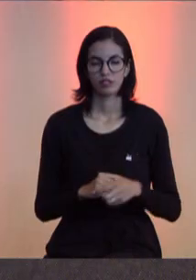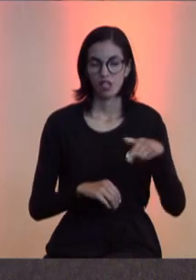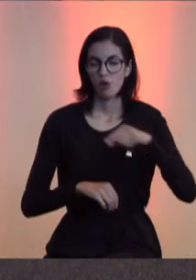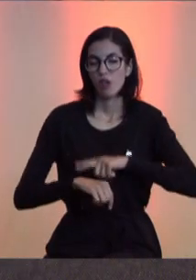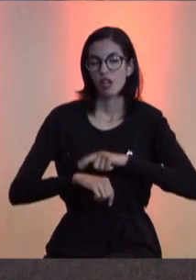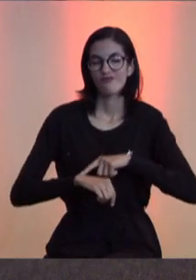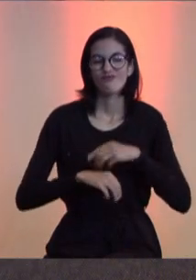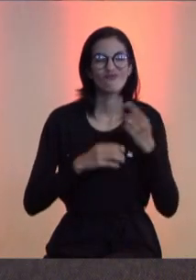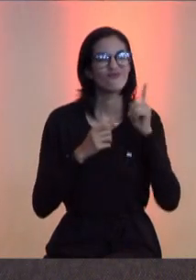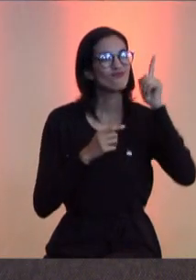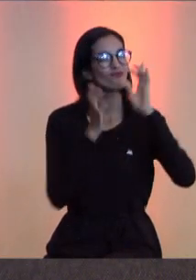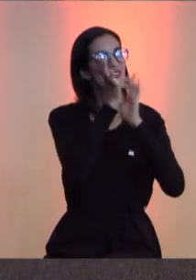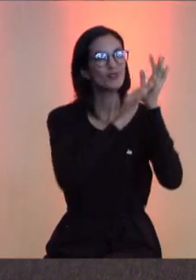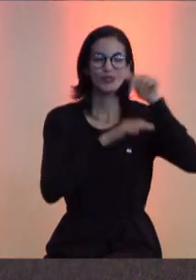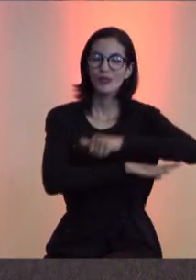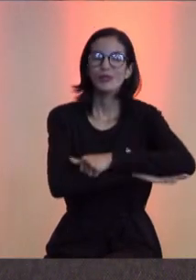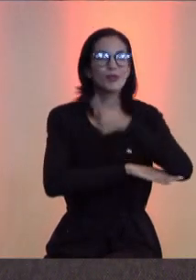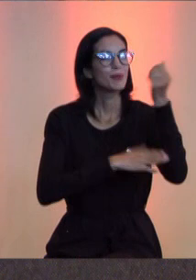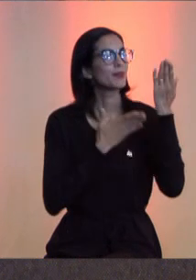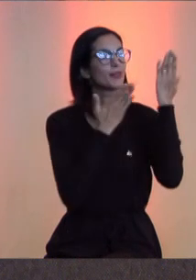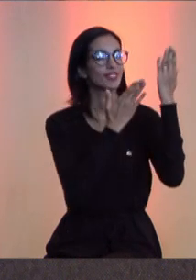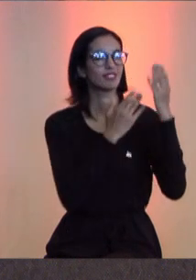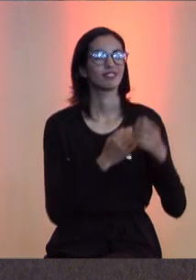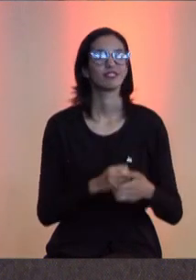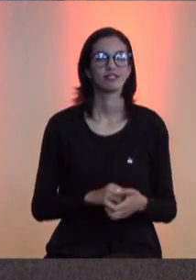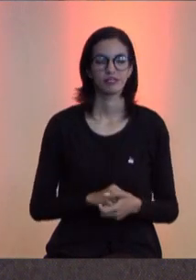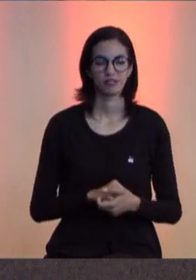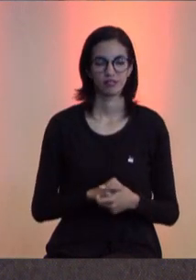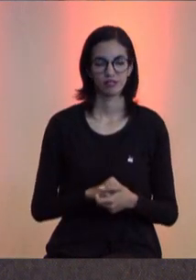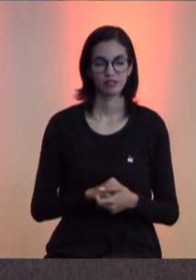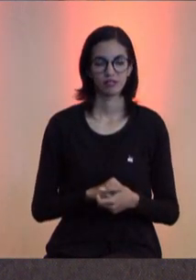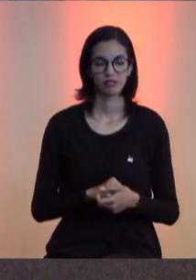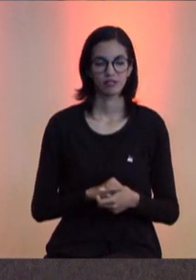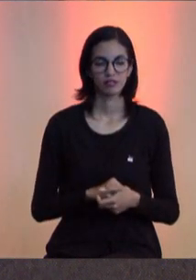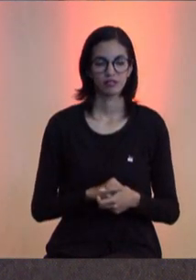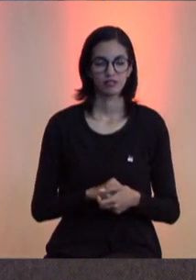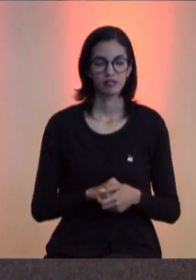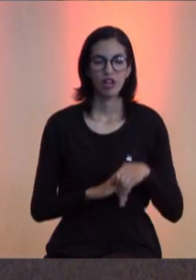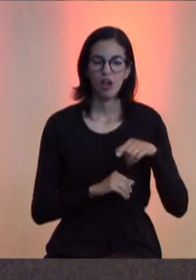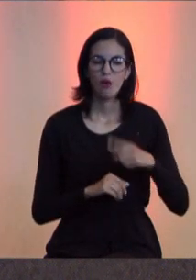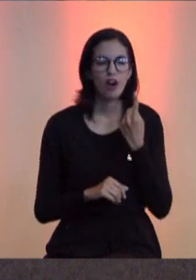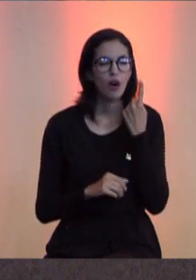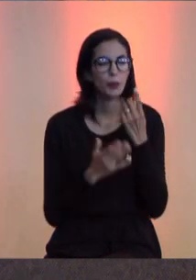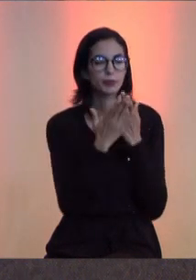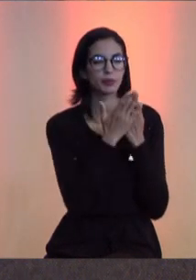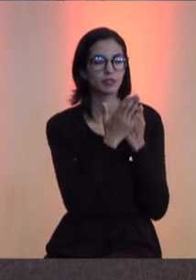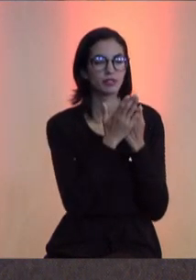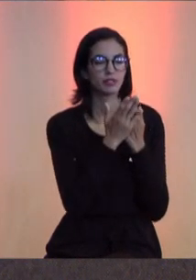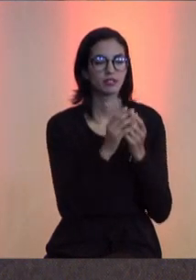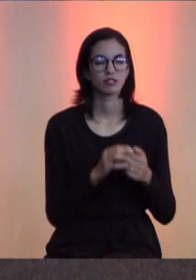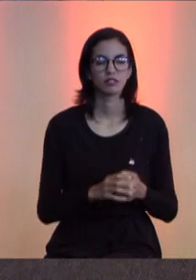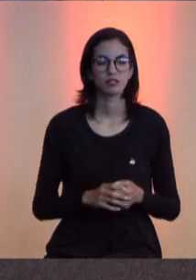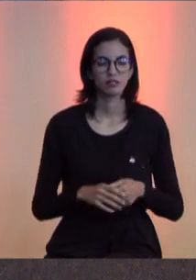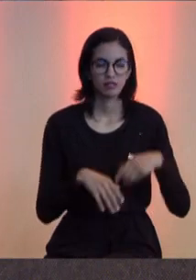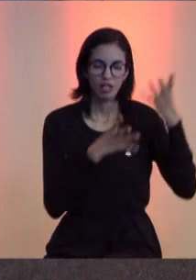de glorificar a tu hijo. I pray now for one thing. Ahora oro por un motivo. Make me a nail. Haz de